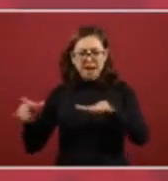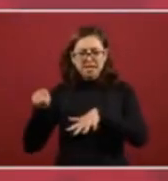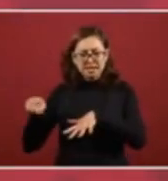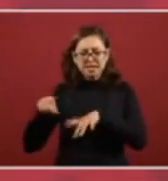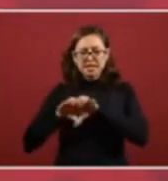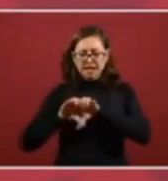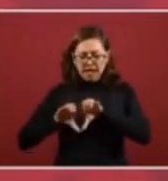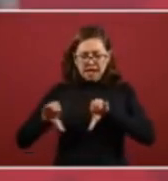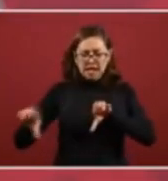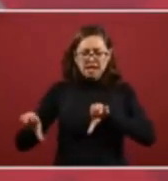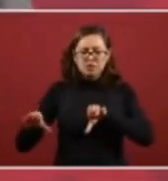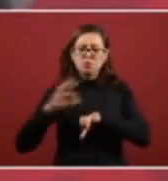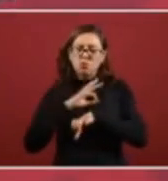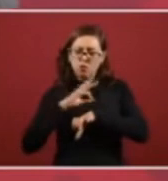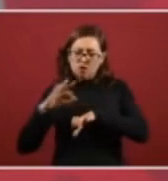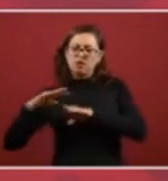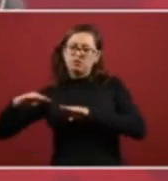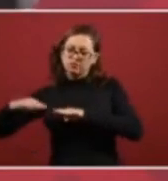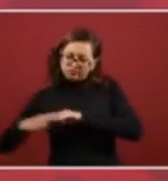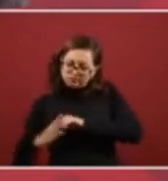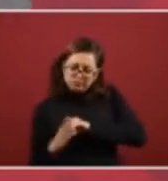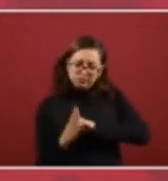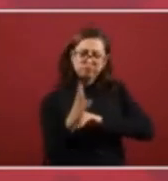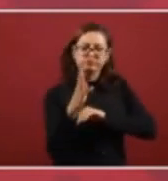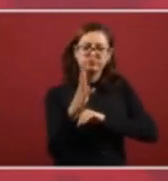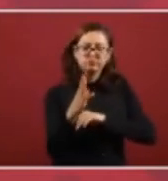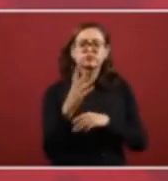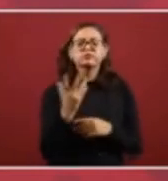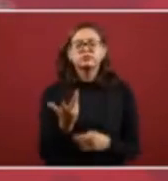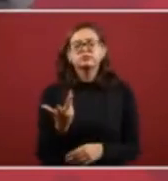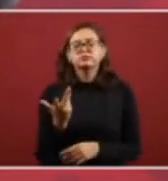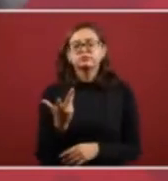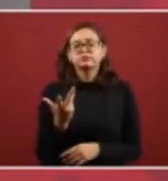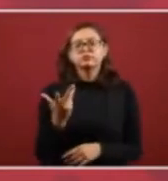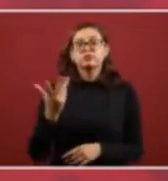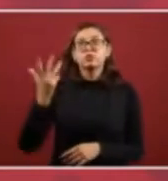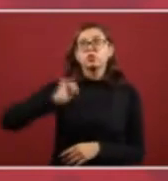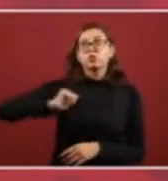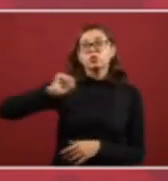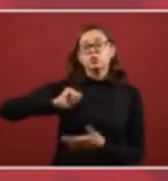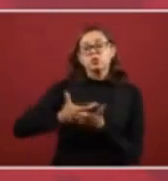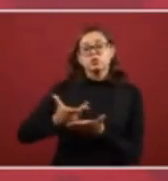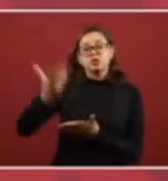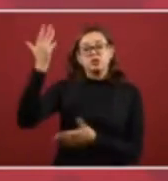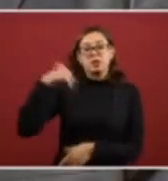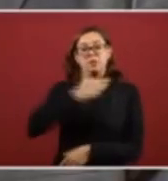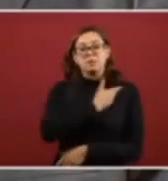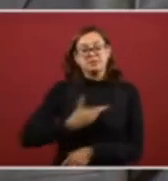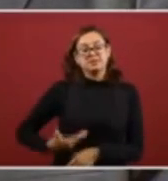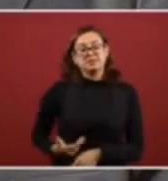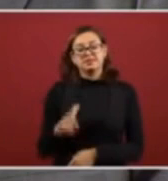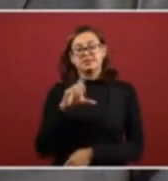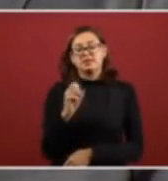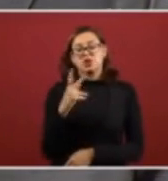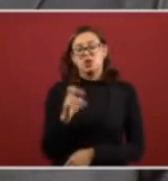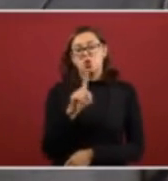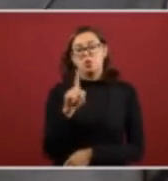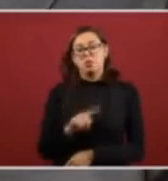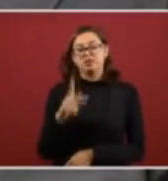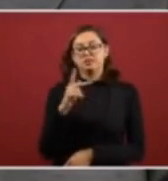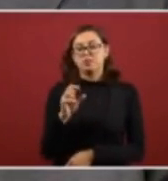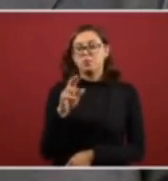changing the direction of the gas duct that was already made. I was commenting that was made